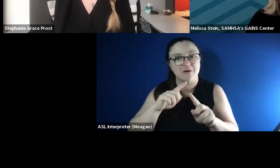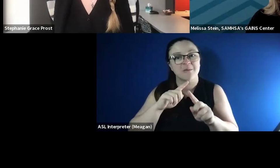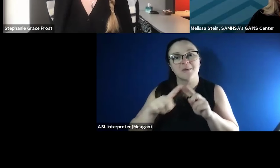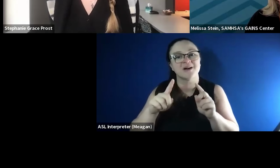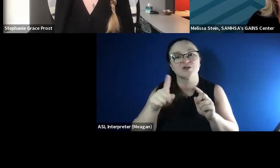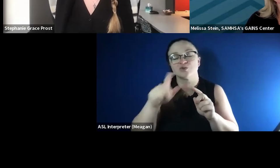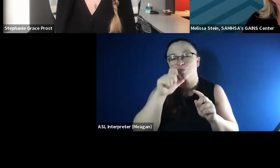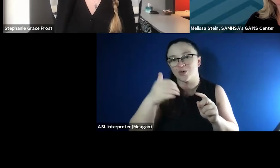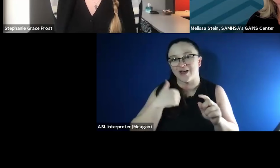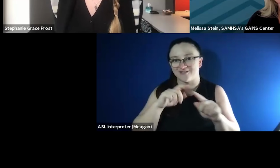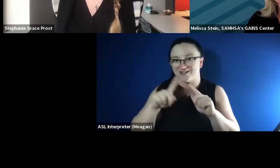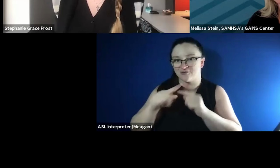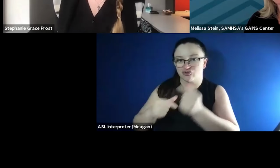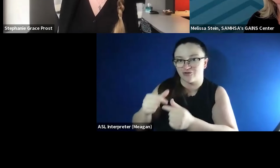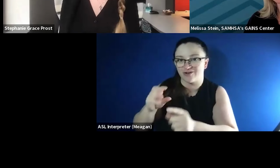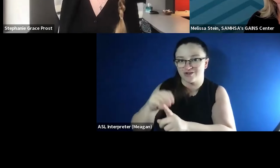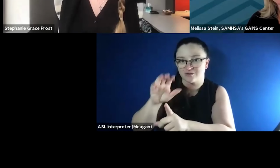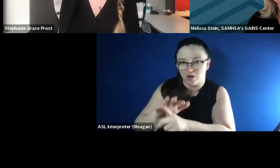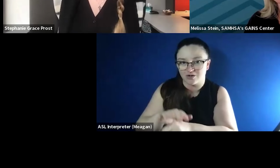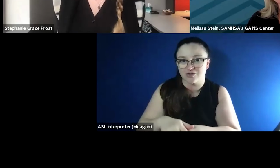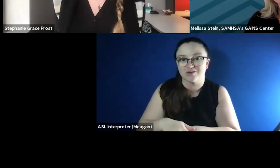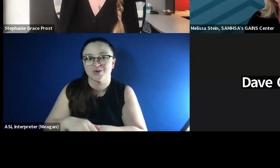again, being mindful of safety and security for our folks.